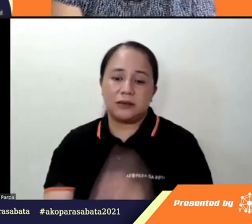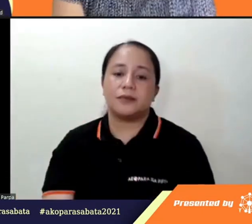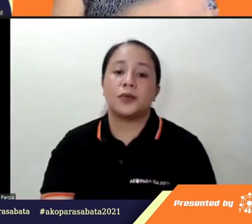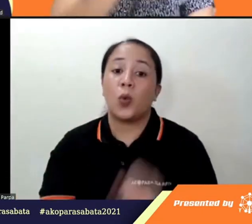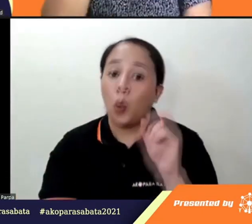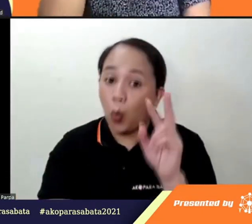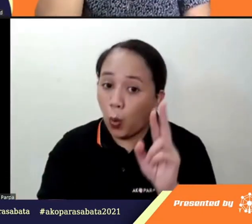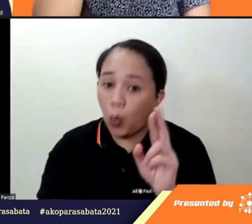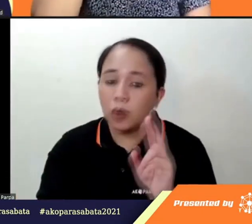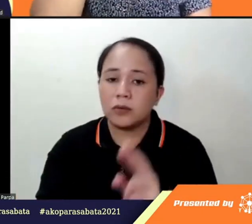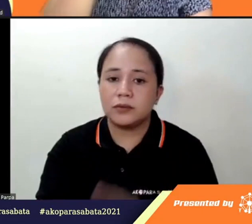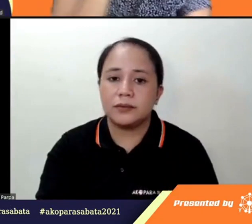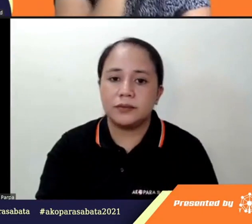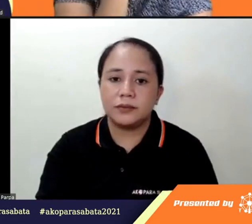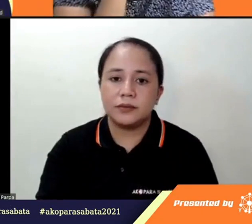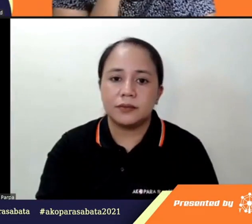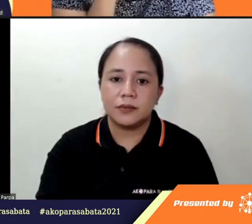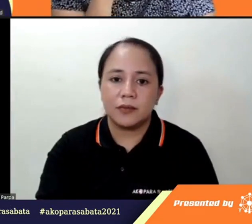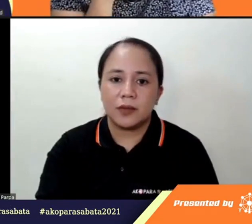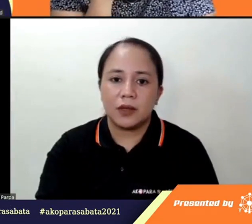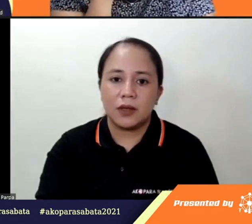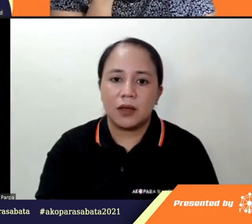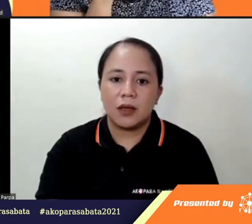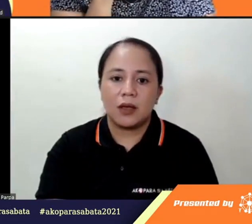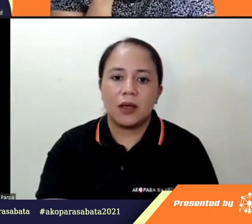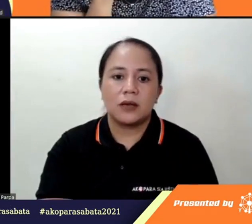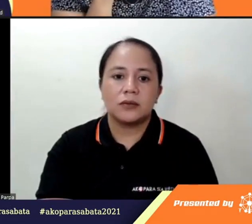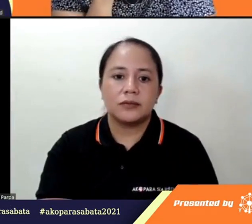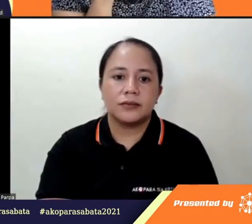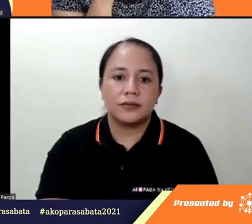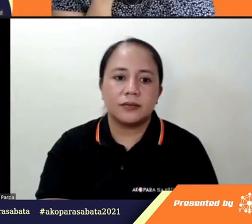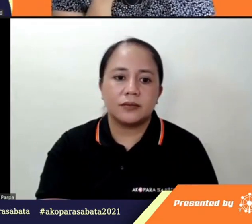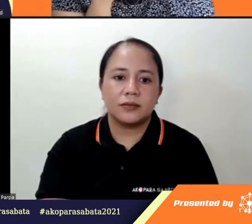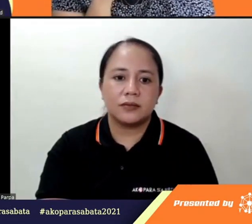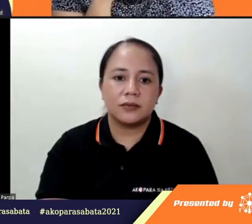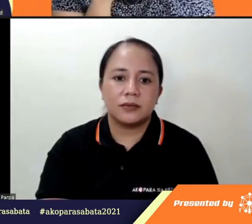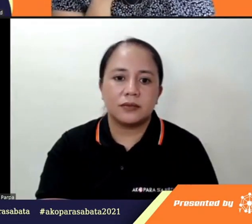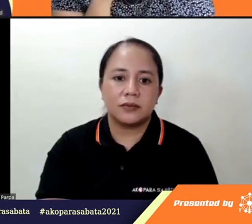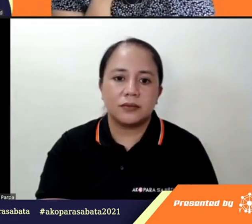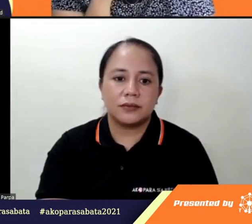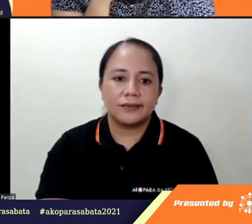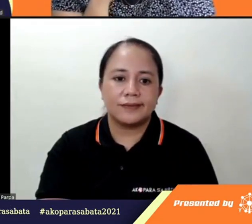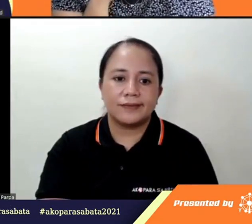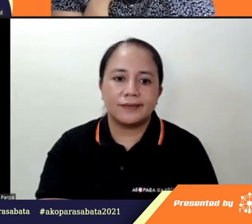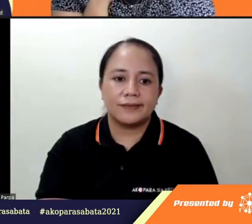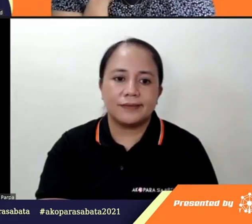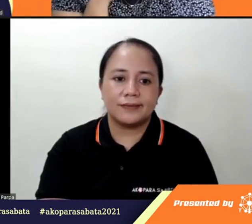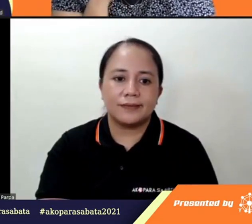or yung behavior niya ay sobra-sobra, no?